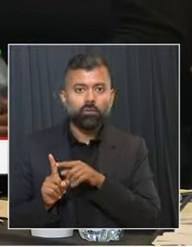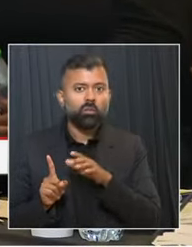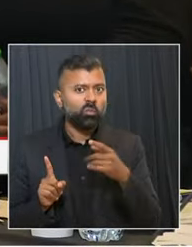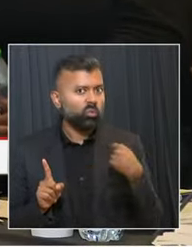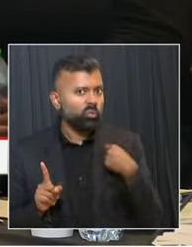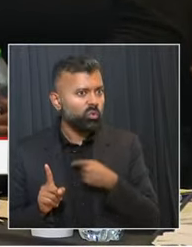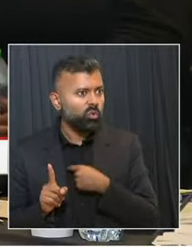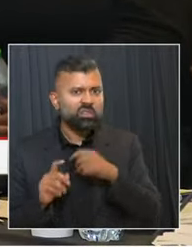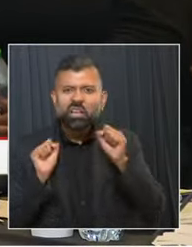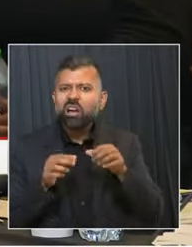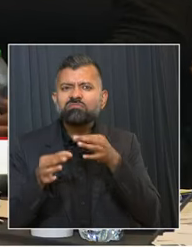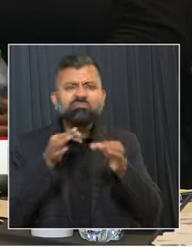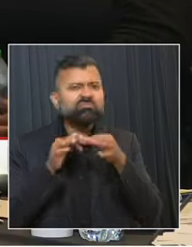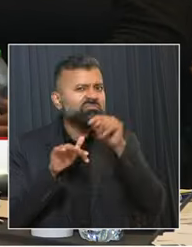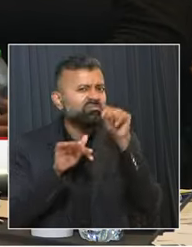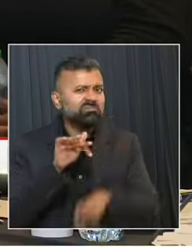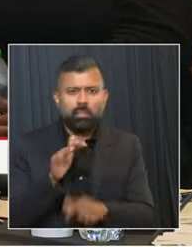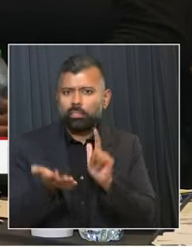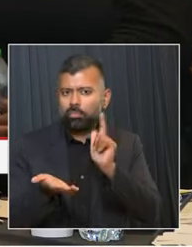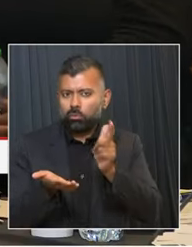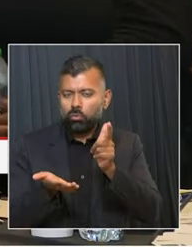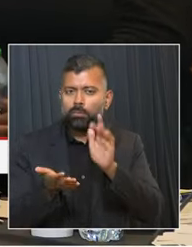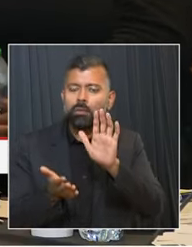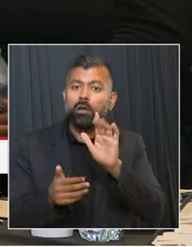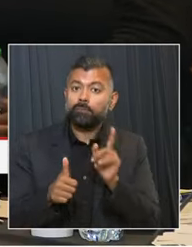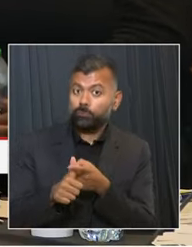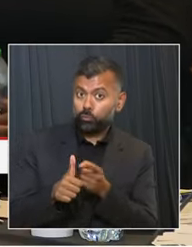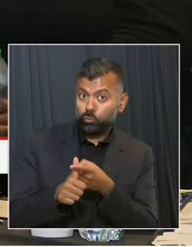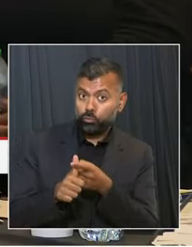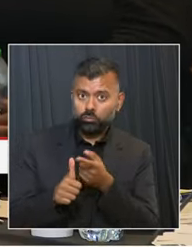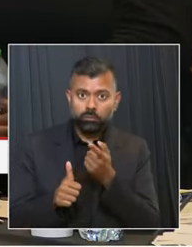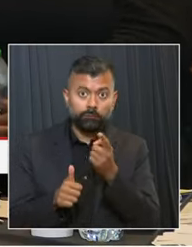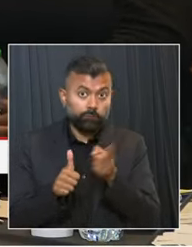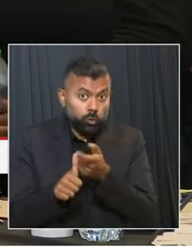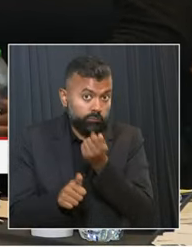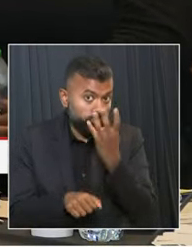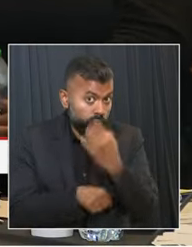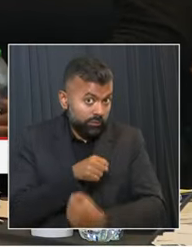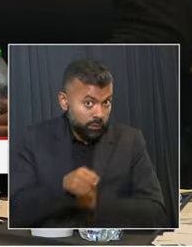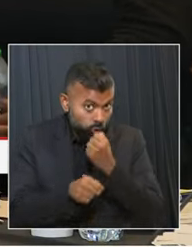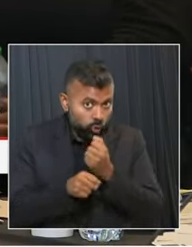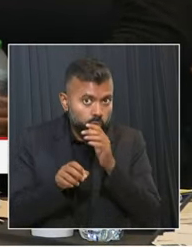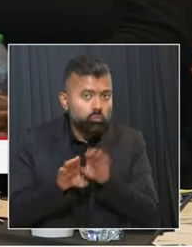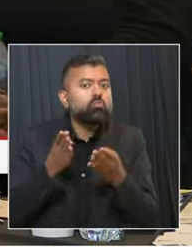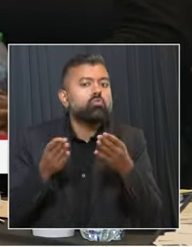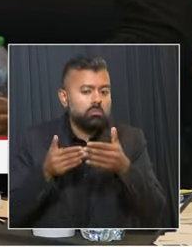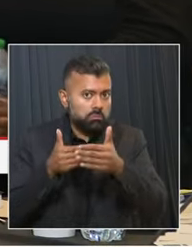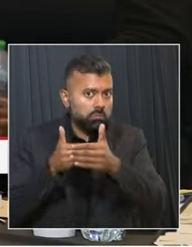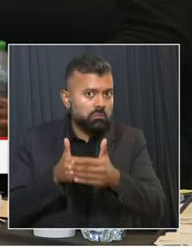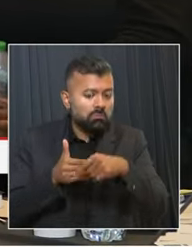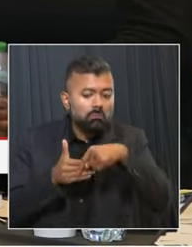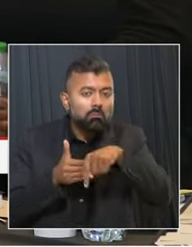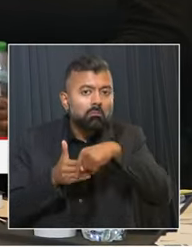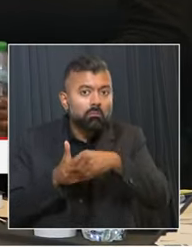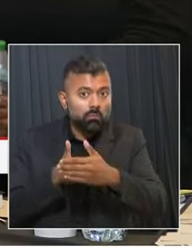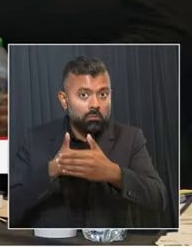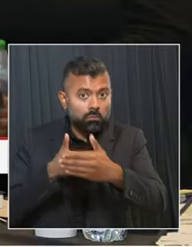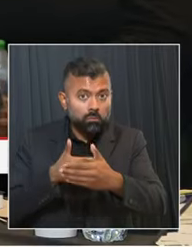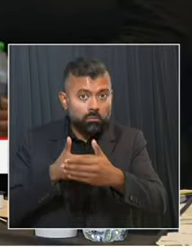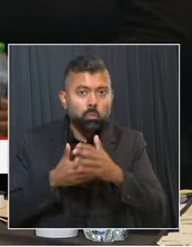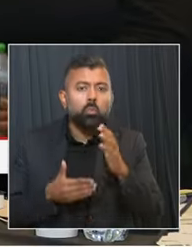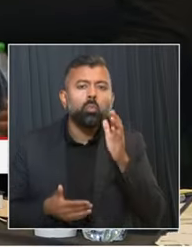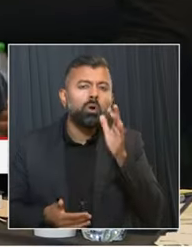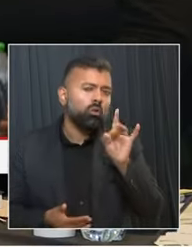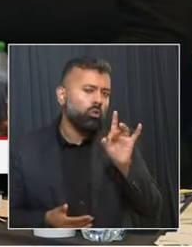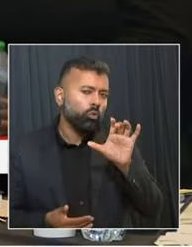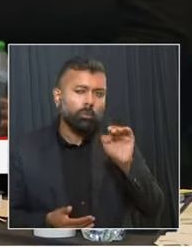so not year 20 or 30, it's expected to generate over $800 million in direct spending. So think of all the funds that